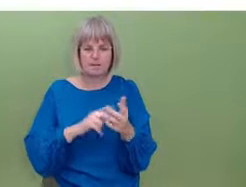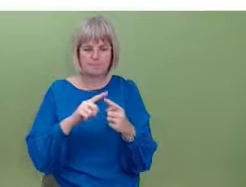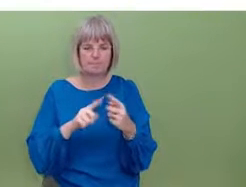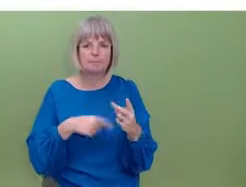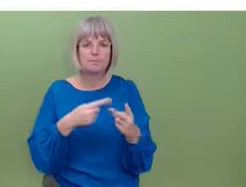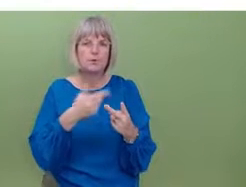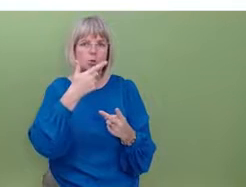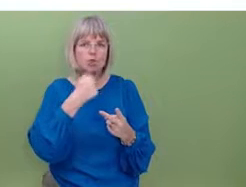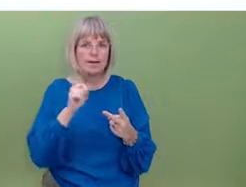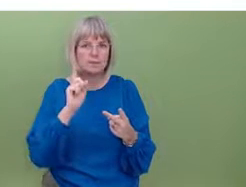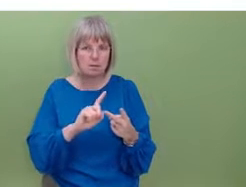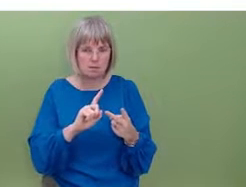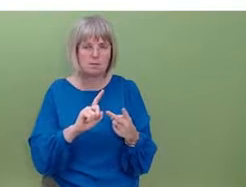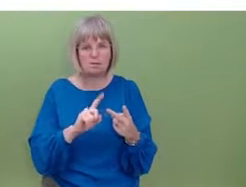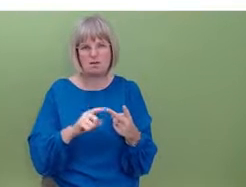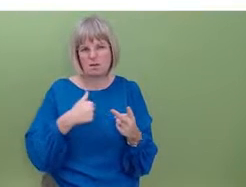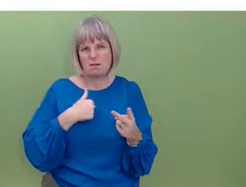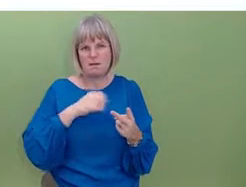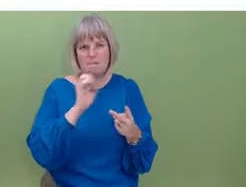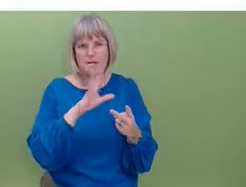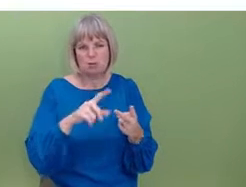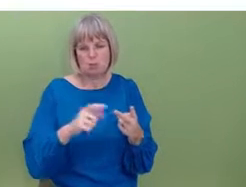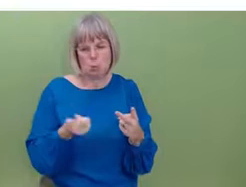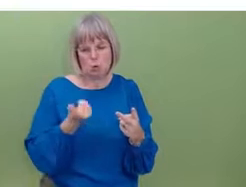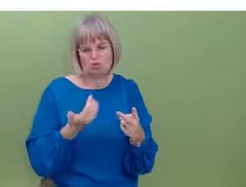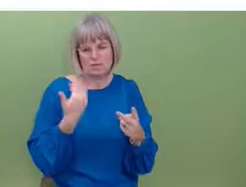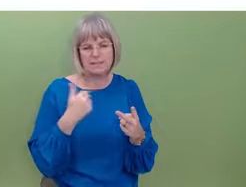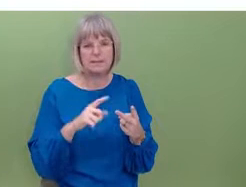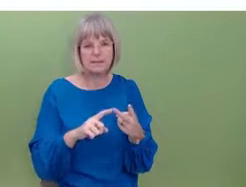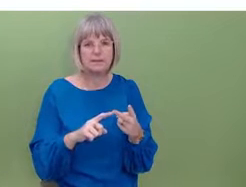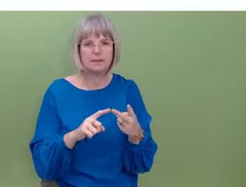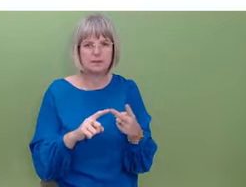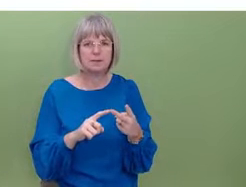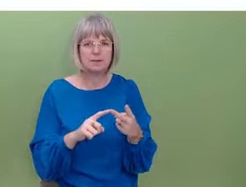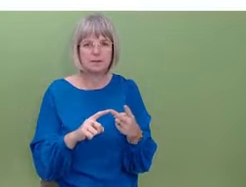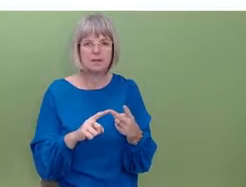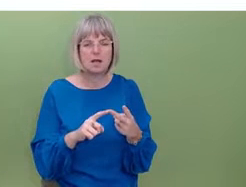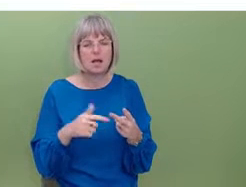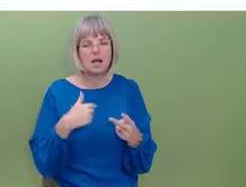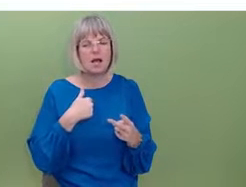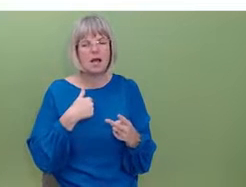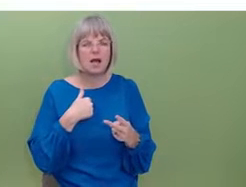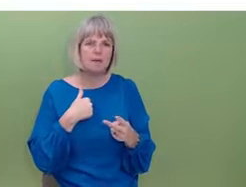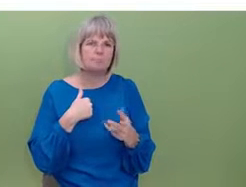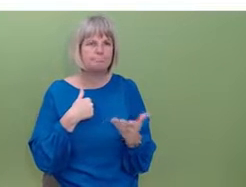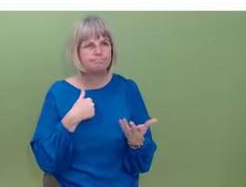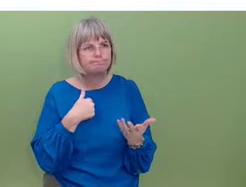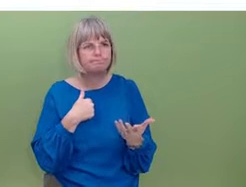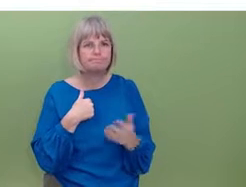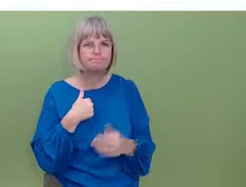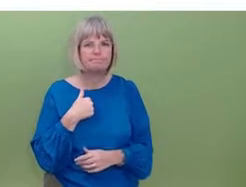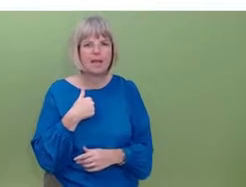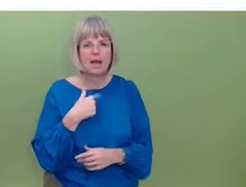as I mentioned already. I would say that very